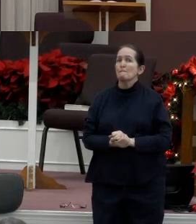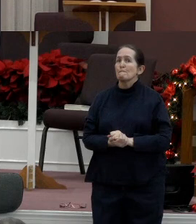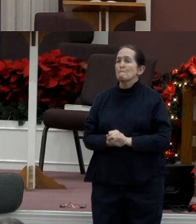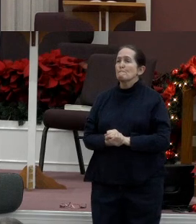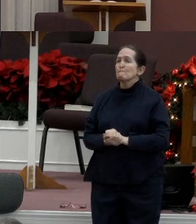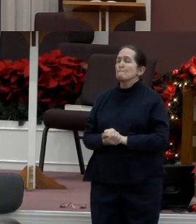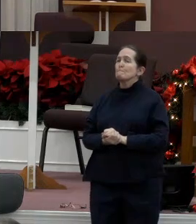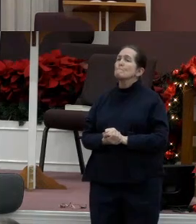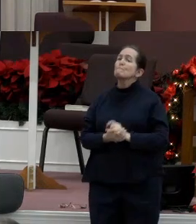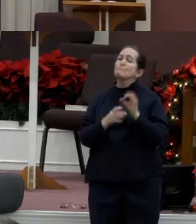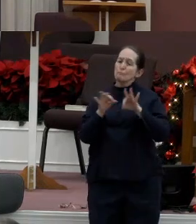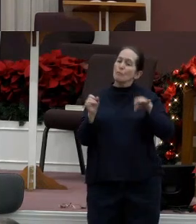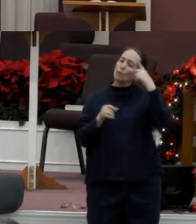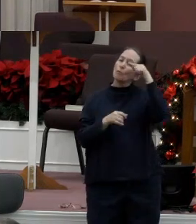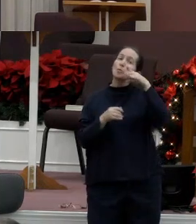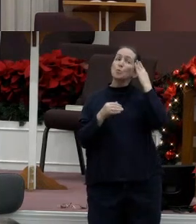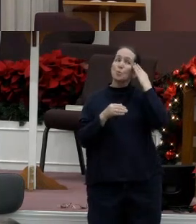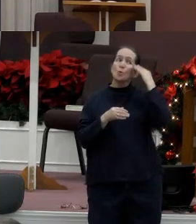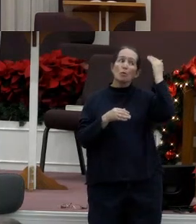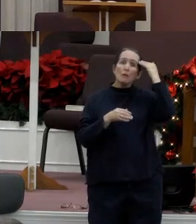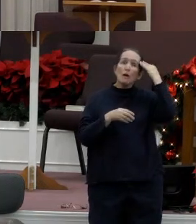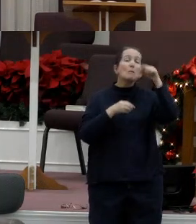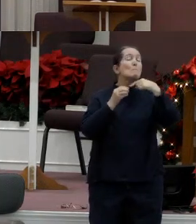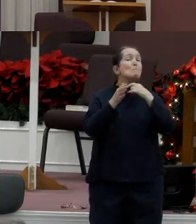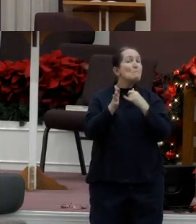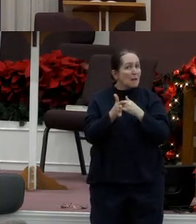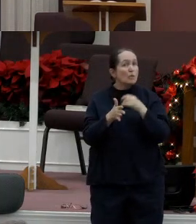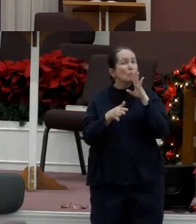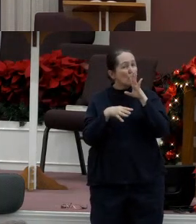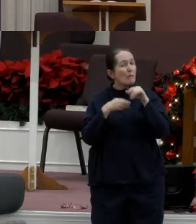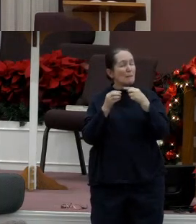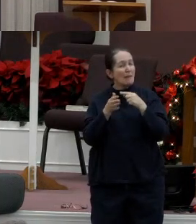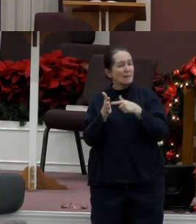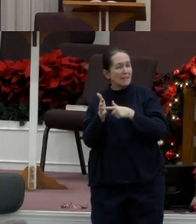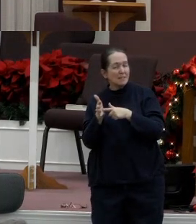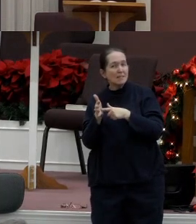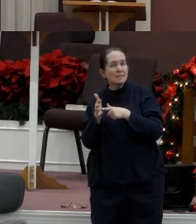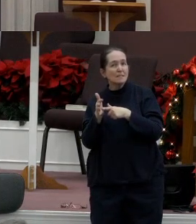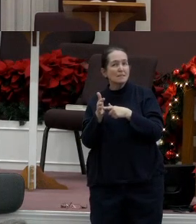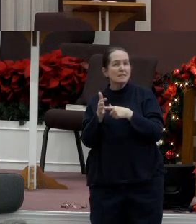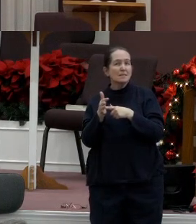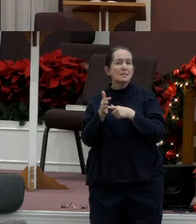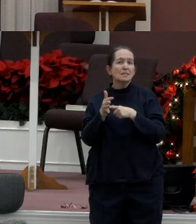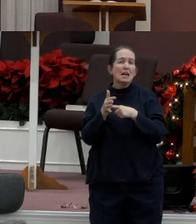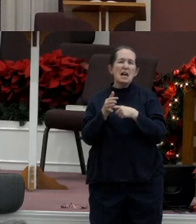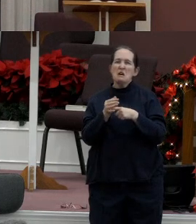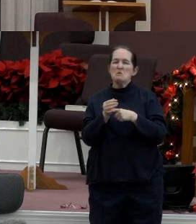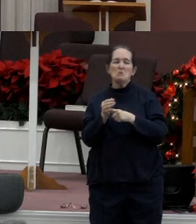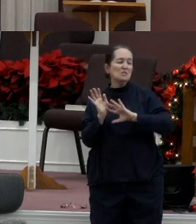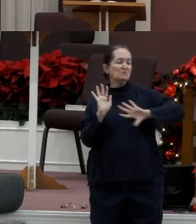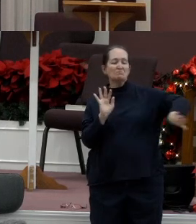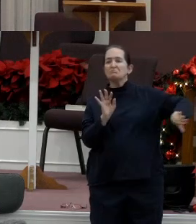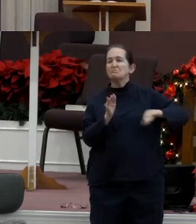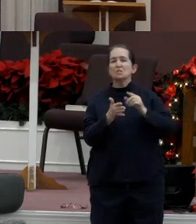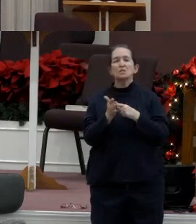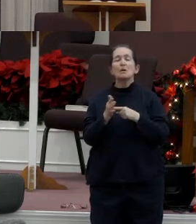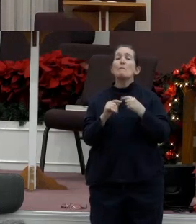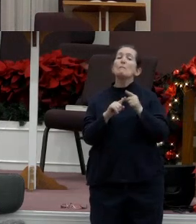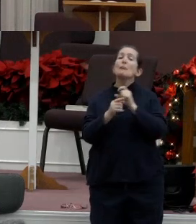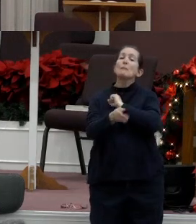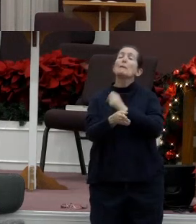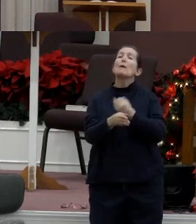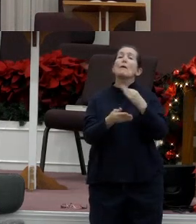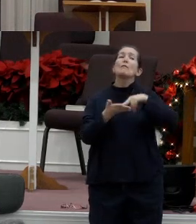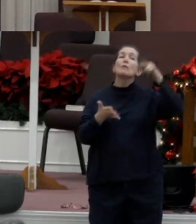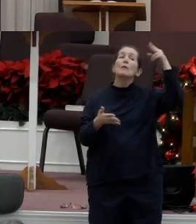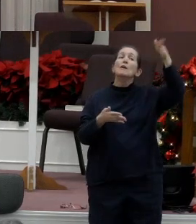You know, it's important for you to know the knowledge about it. We've talked about this, and we let it go a lot of times. The power of the resurrection.